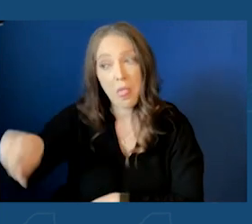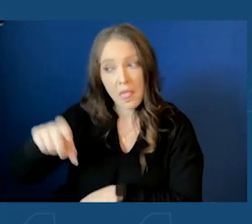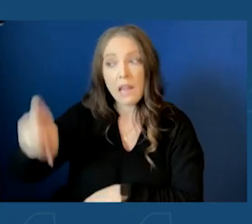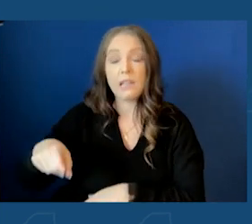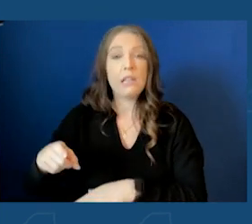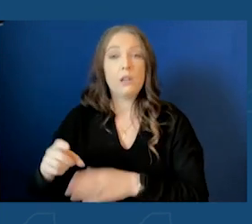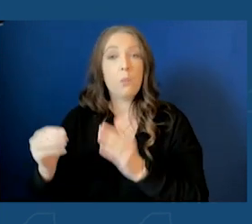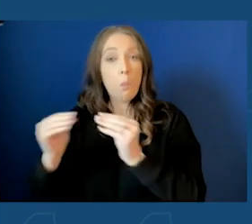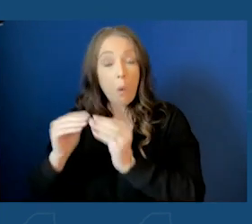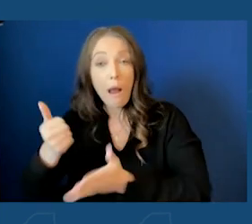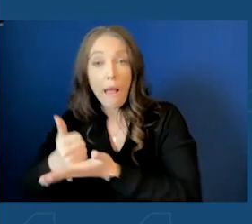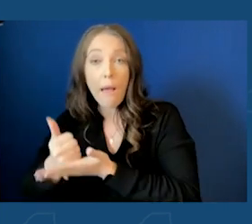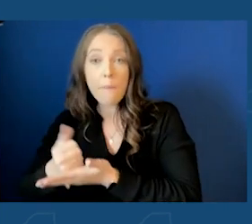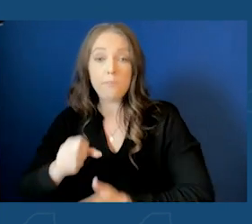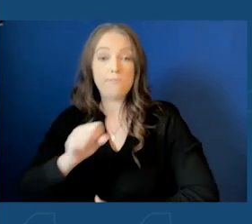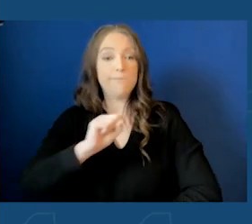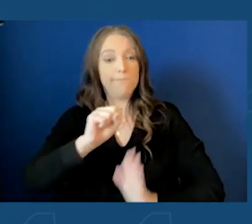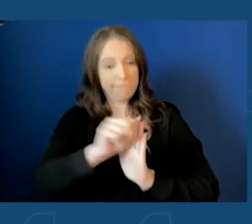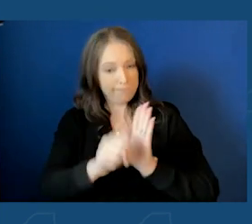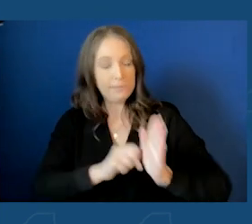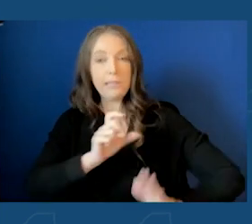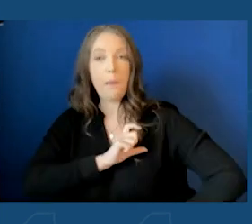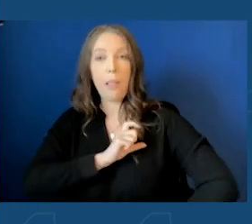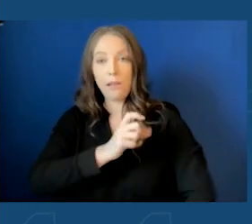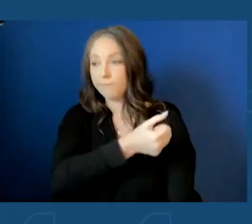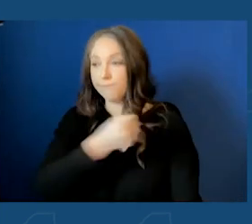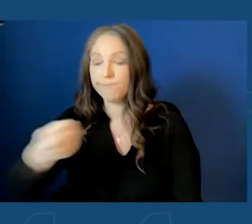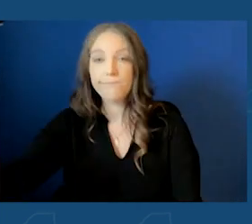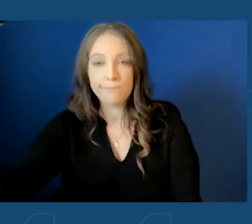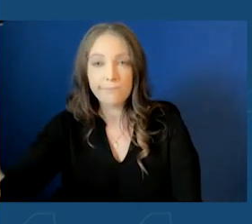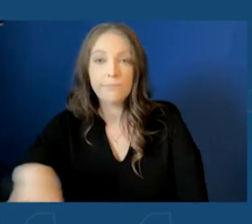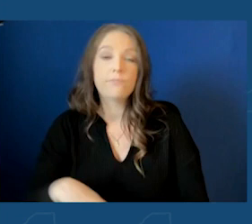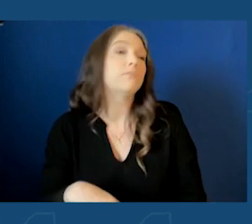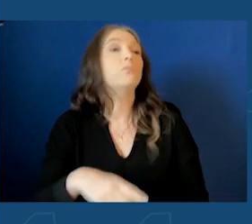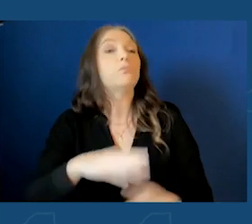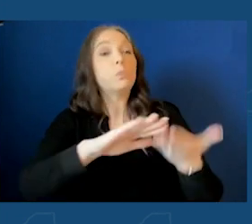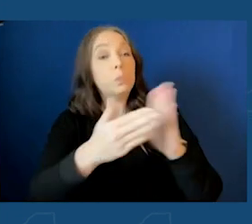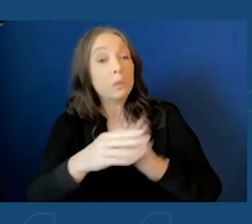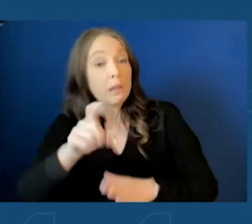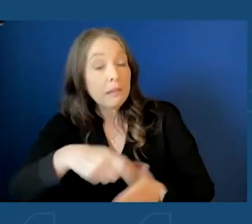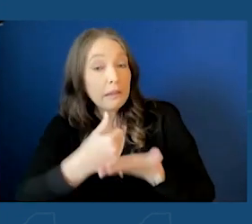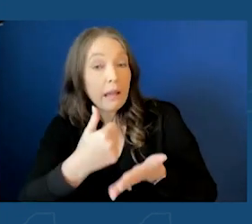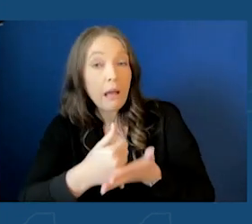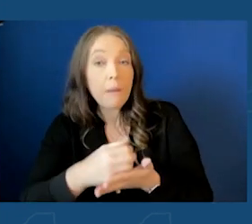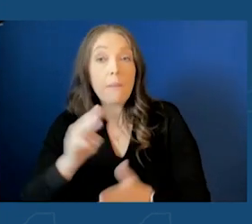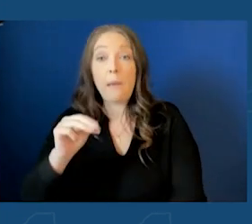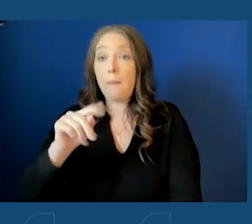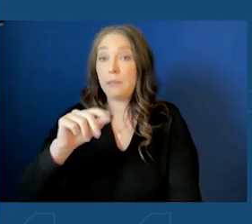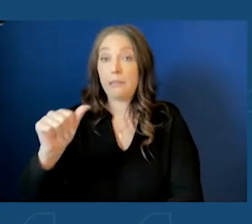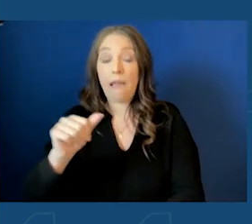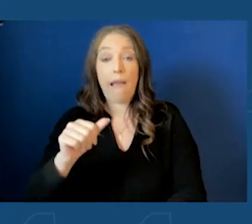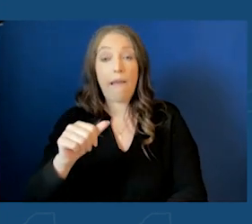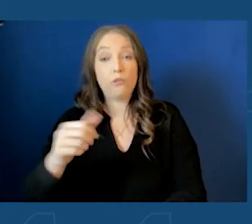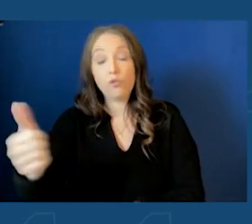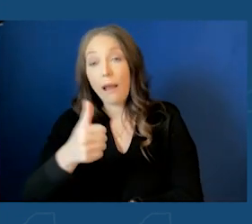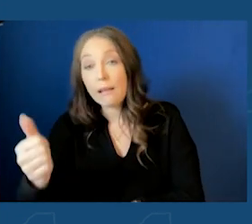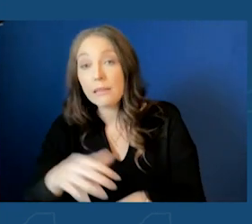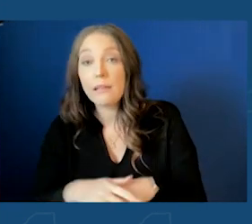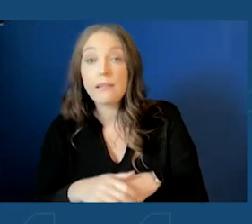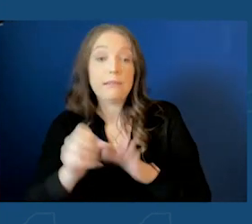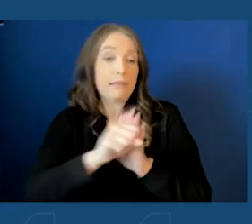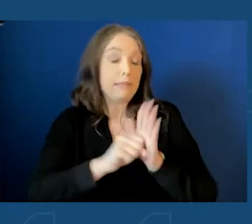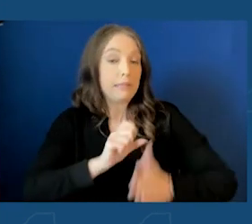there. New York City needs help. We have our support from our NTA Transit as well as state police doing whatever we can. So it's that, it's